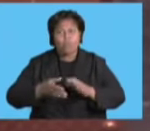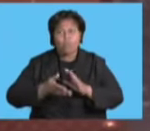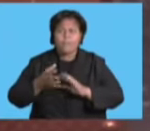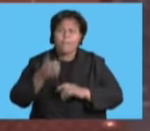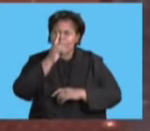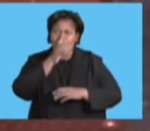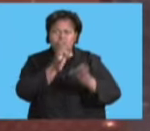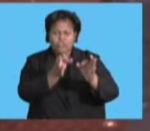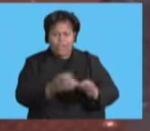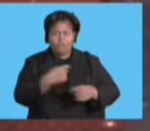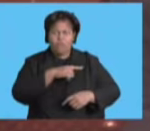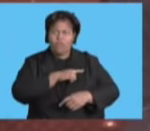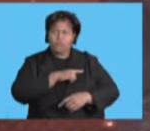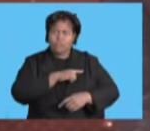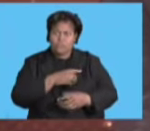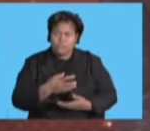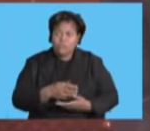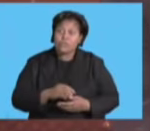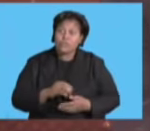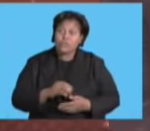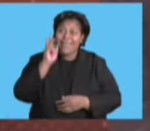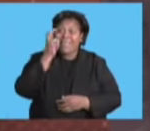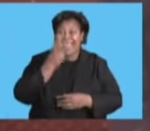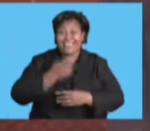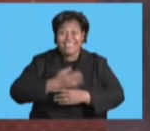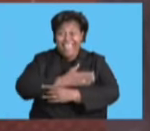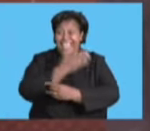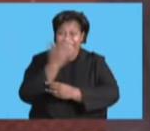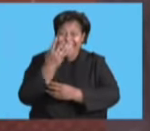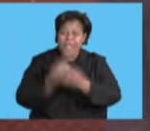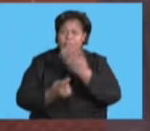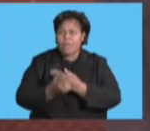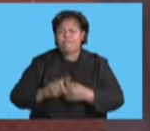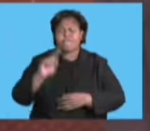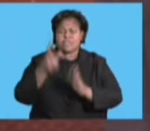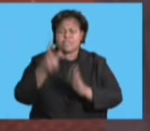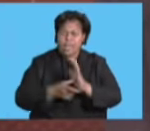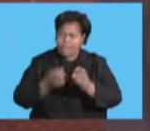That dark day witnessed a first in our history, if I may say so.